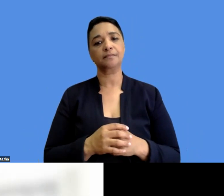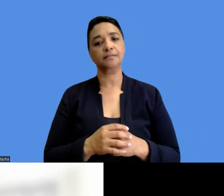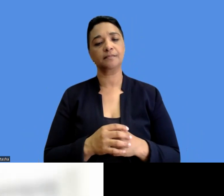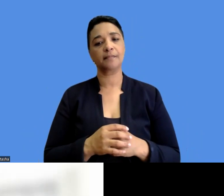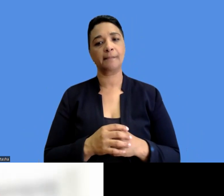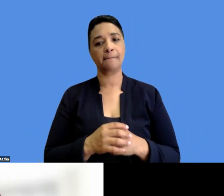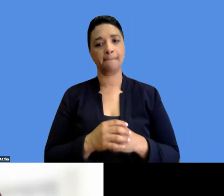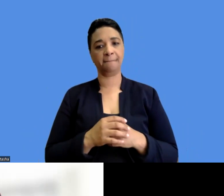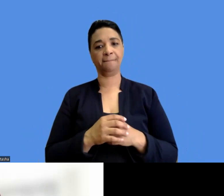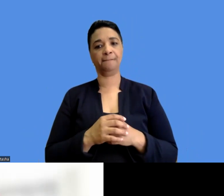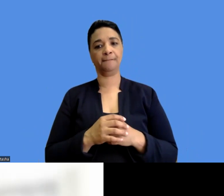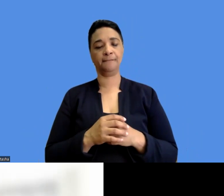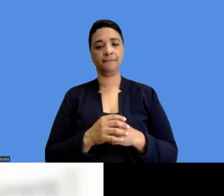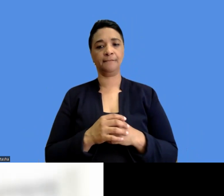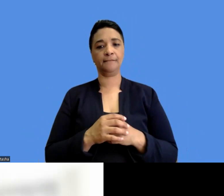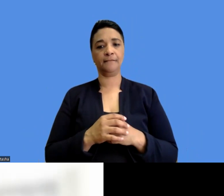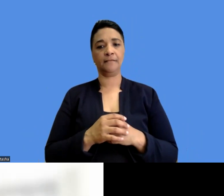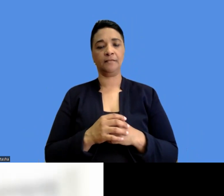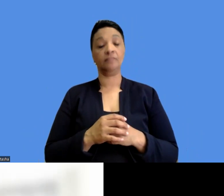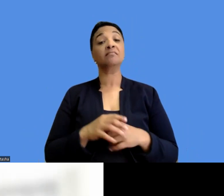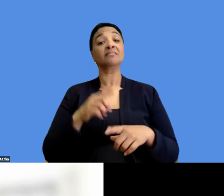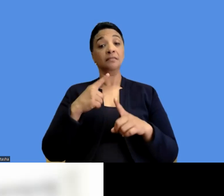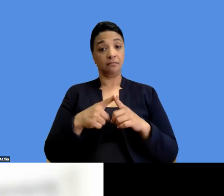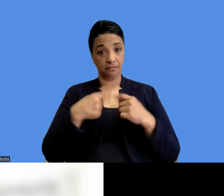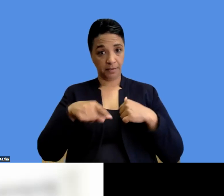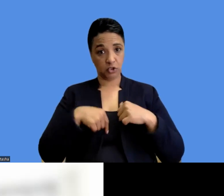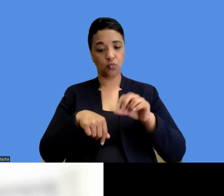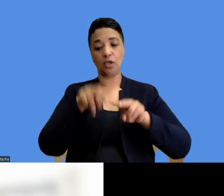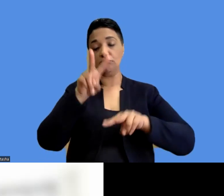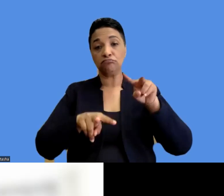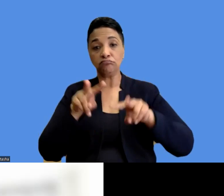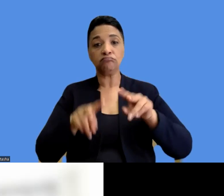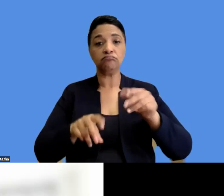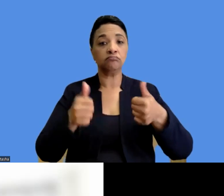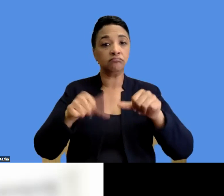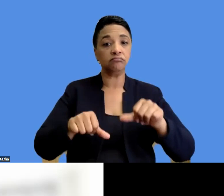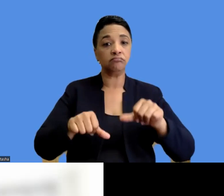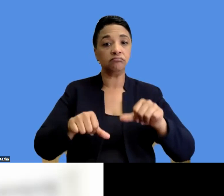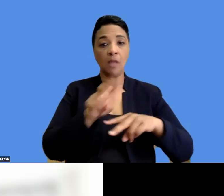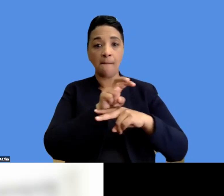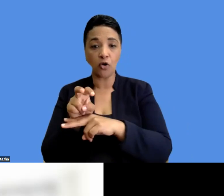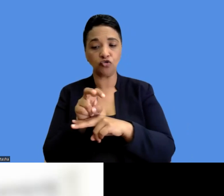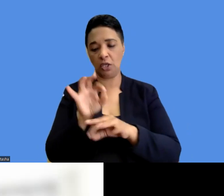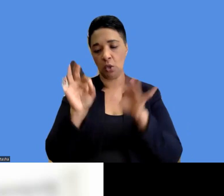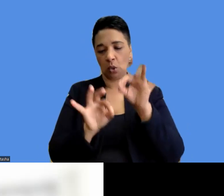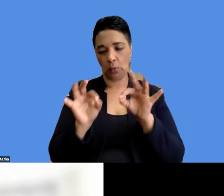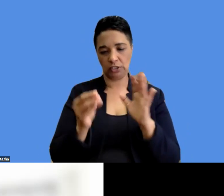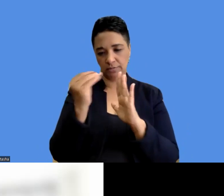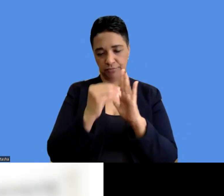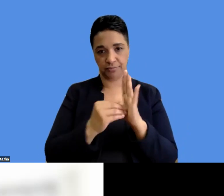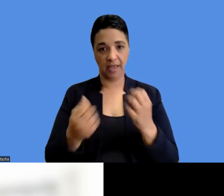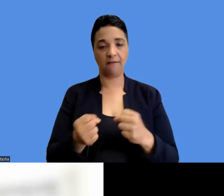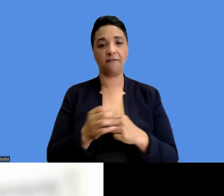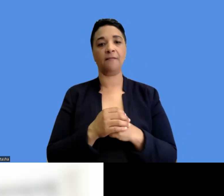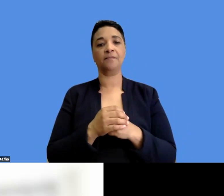We have included disability inclusion in our monitoring questions when visiting operations, as I mentioned. The Finnish CSOs that we